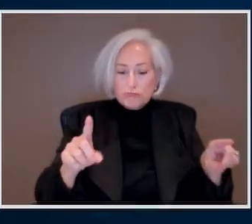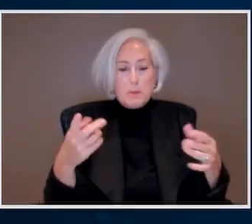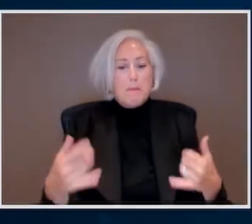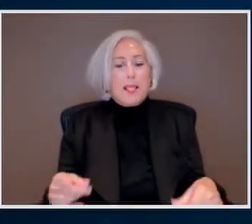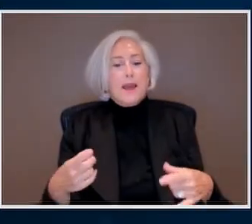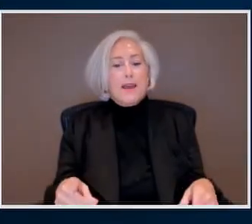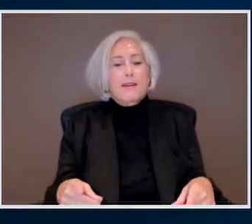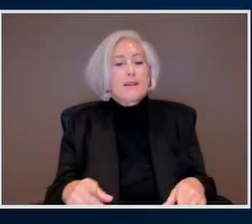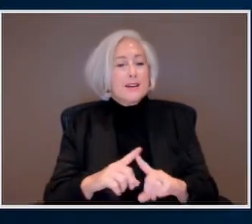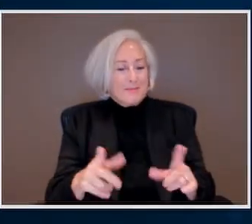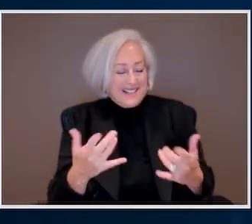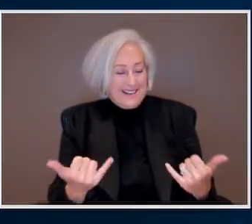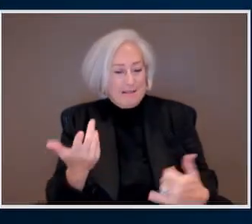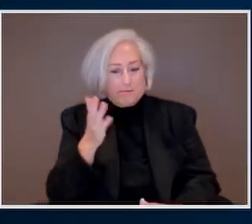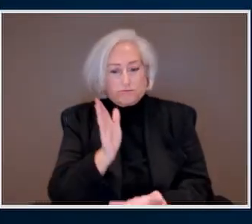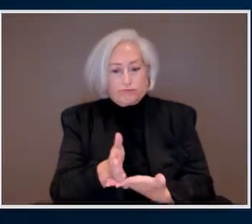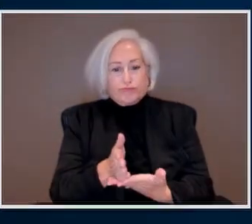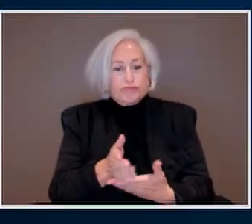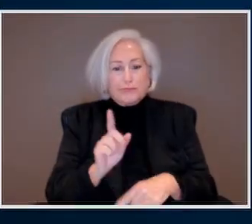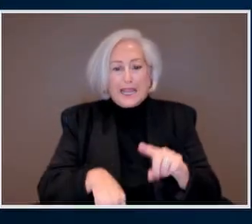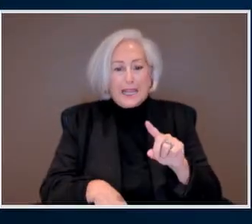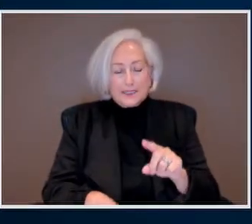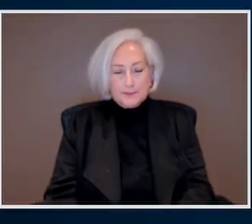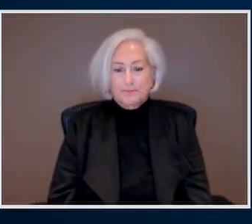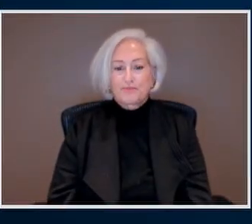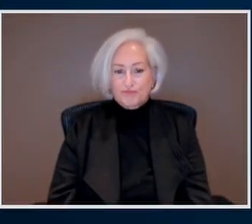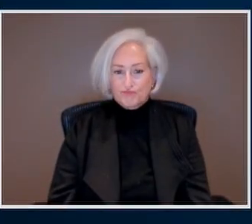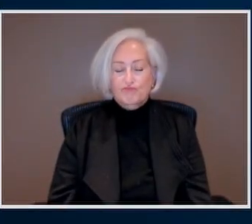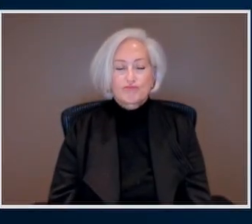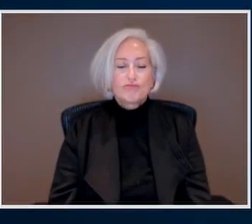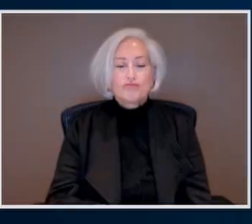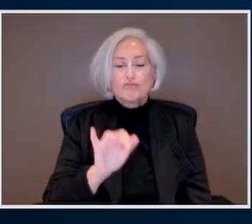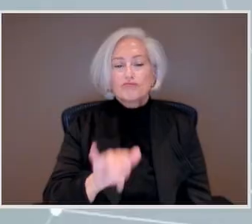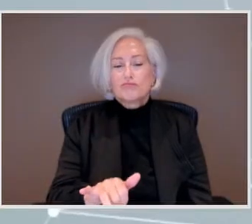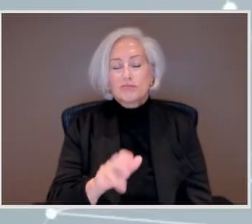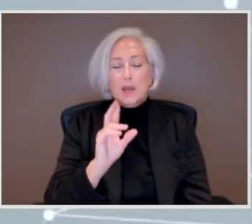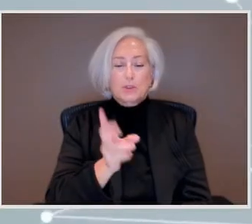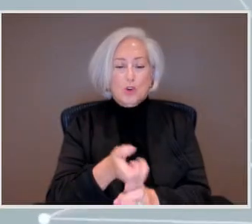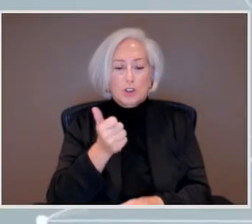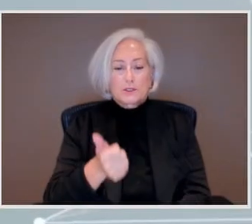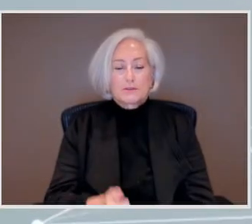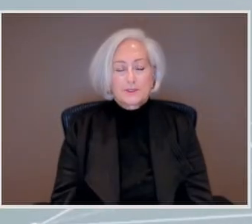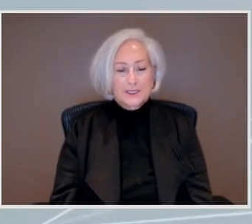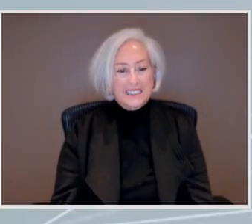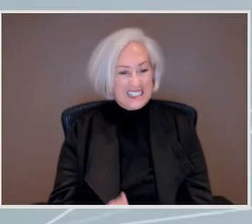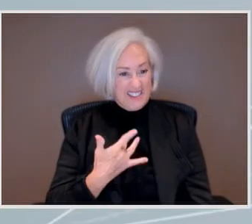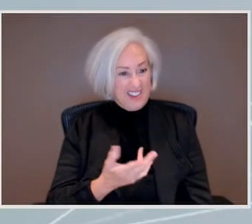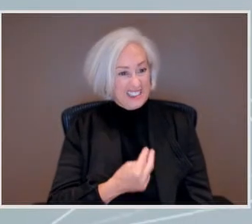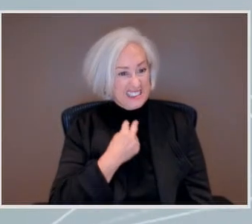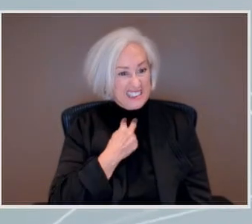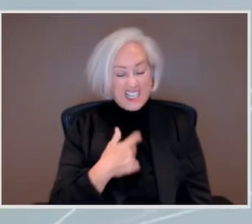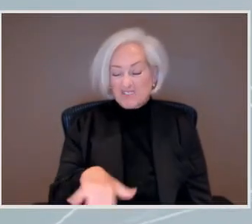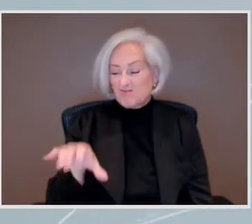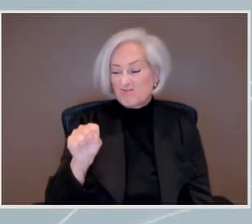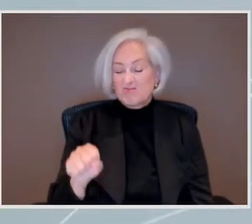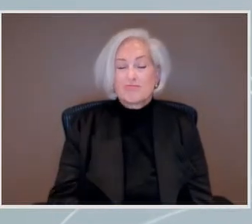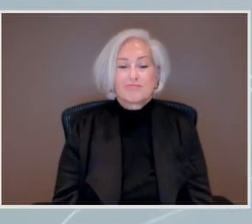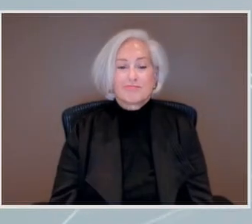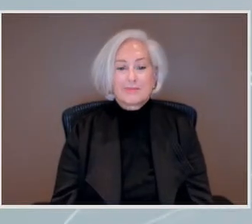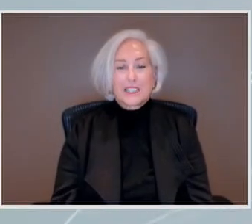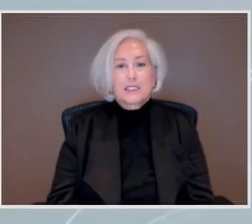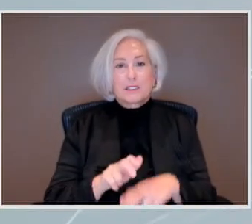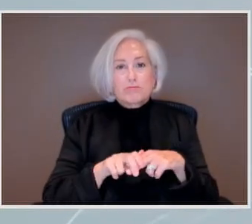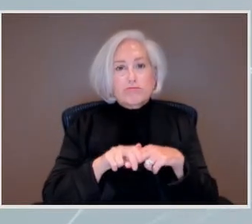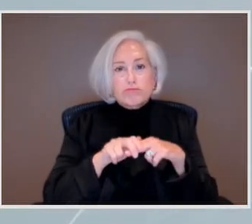that you can't do is that. So that was the big mentally taxing. You just part. felt stuck, I Yeah. bet. Just stuck Yep. and sitting and